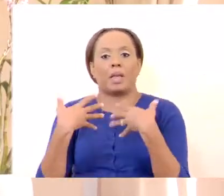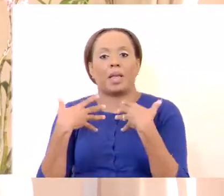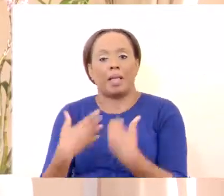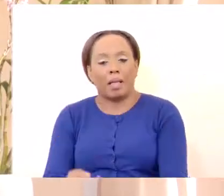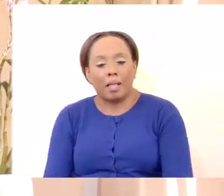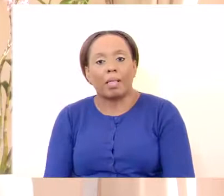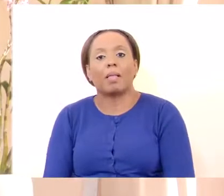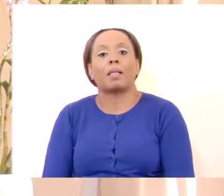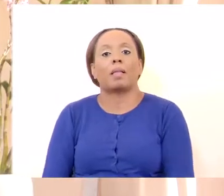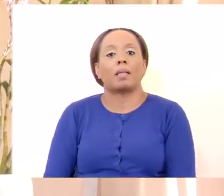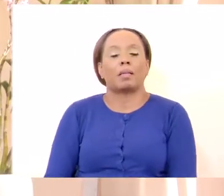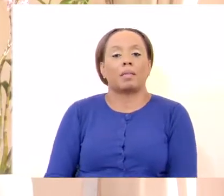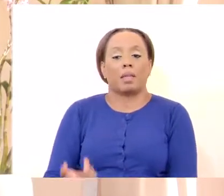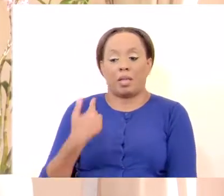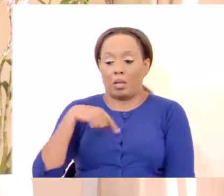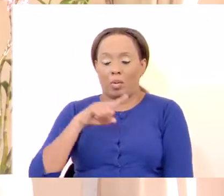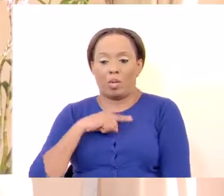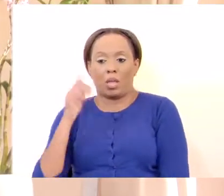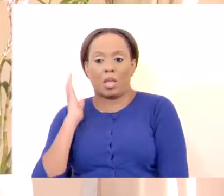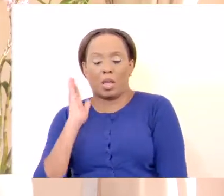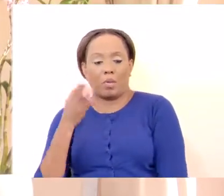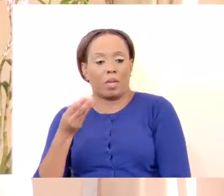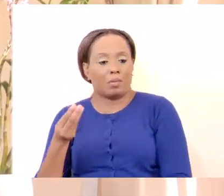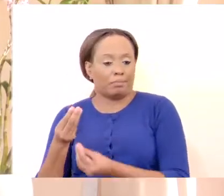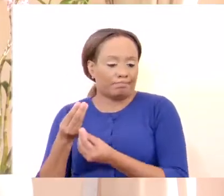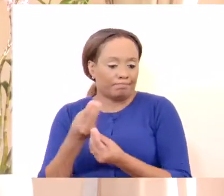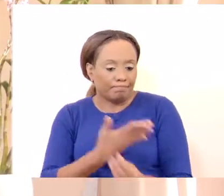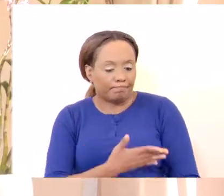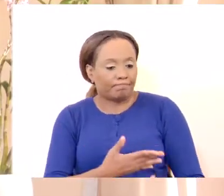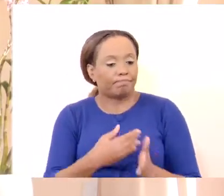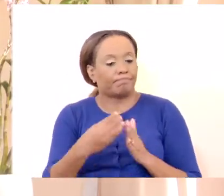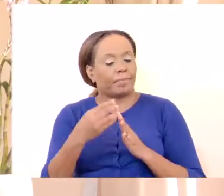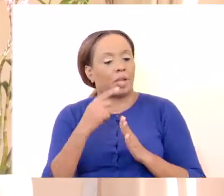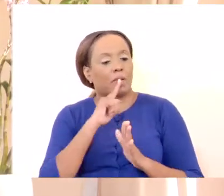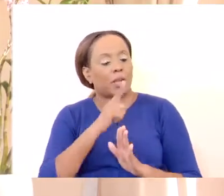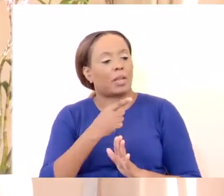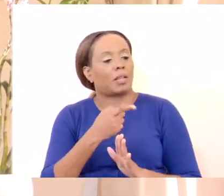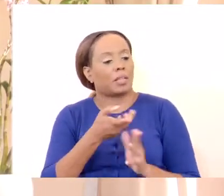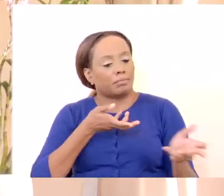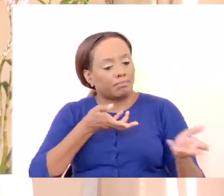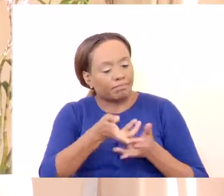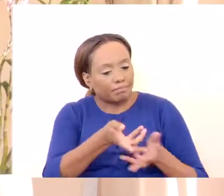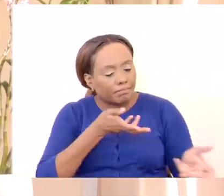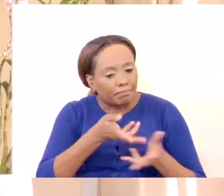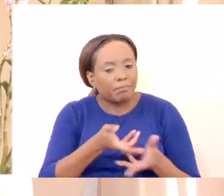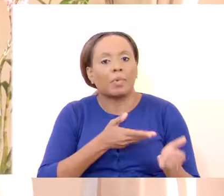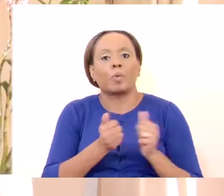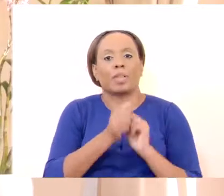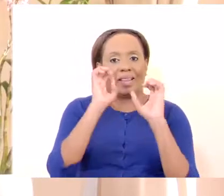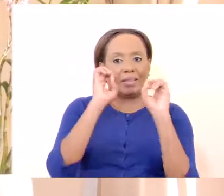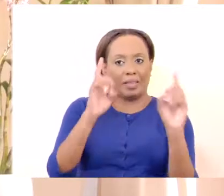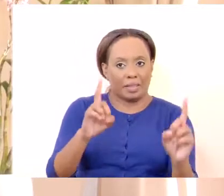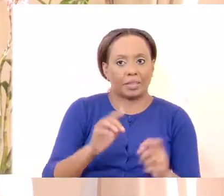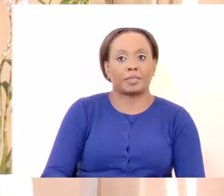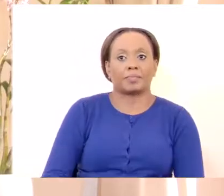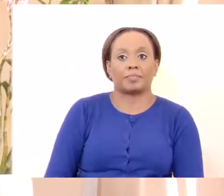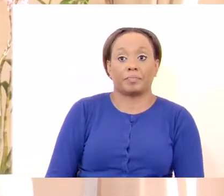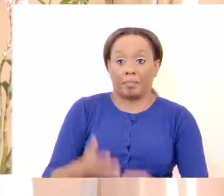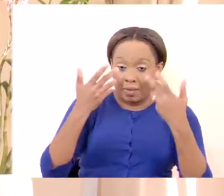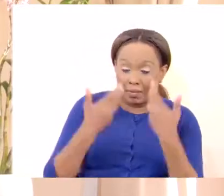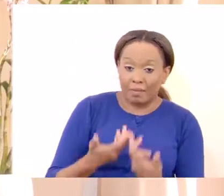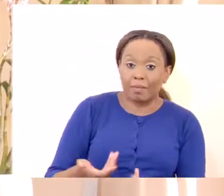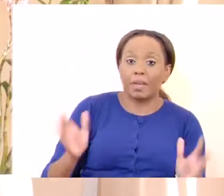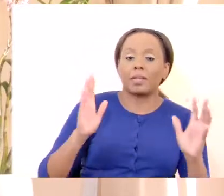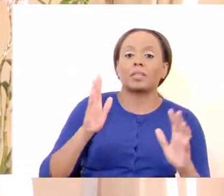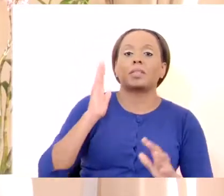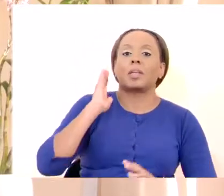of Health and Wellness providing guidance to the Ministry of Education. And then a recommendation would be